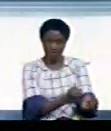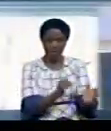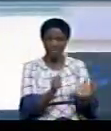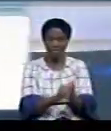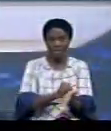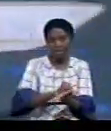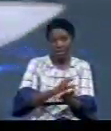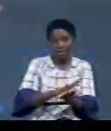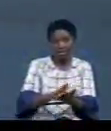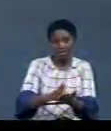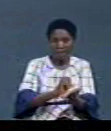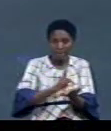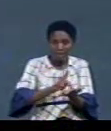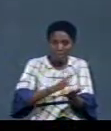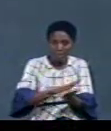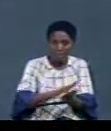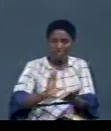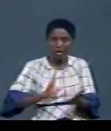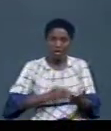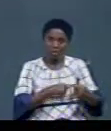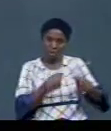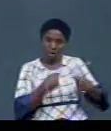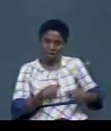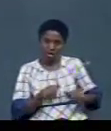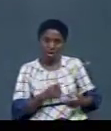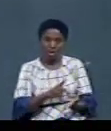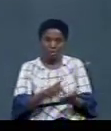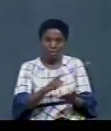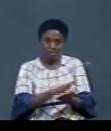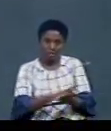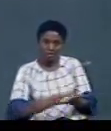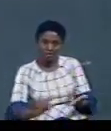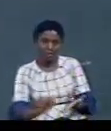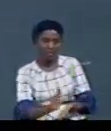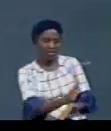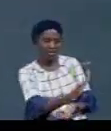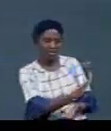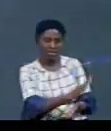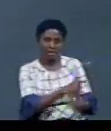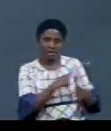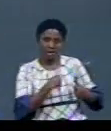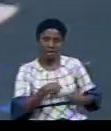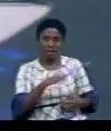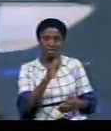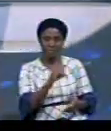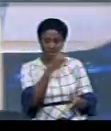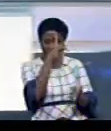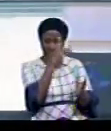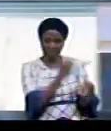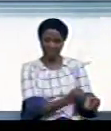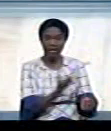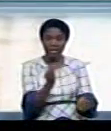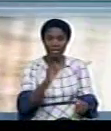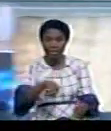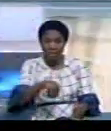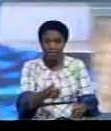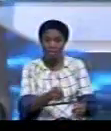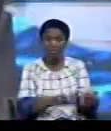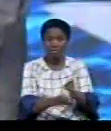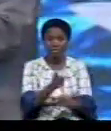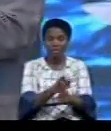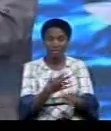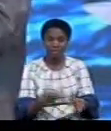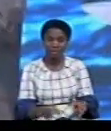hearts, purifying their hearts by faith. There is another kind of faith, a higher kind